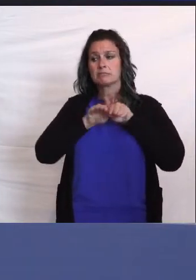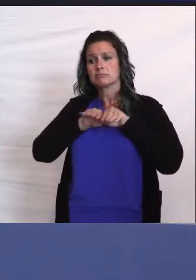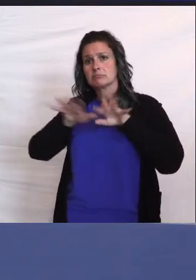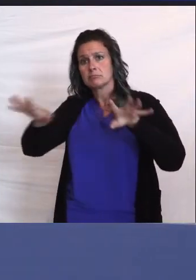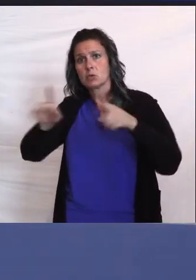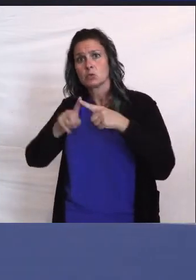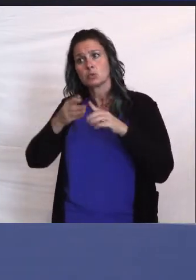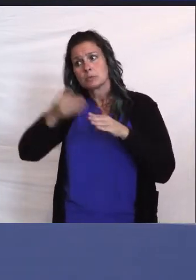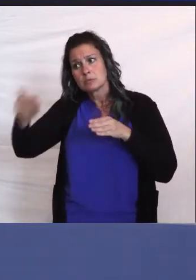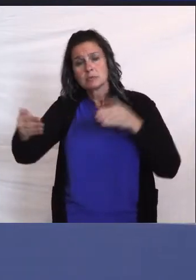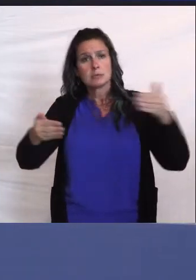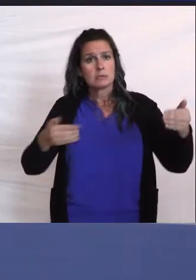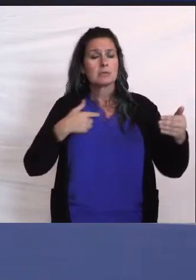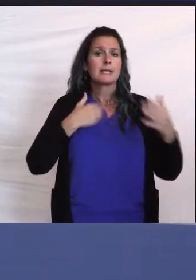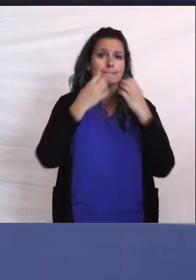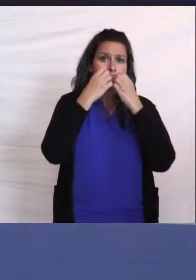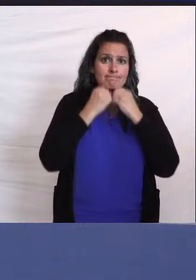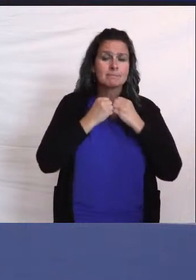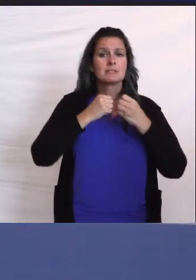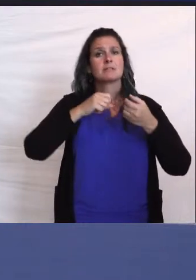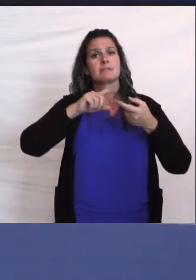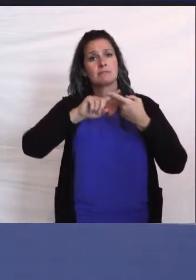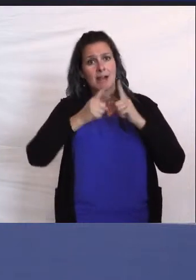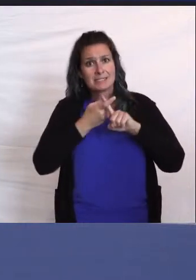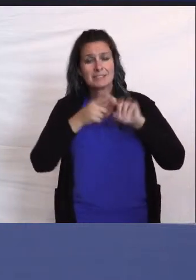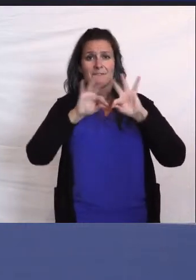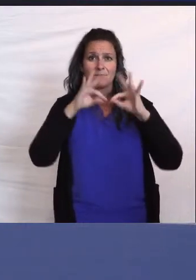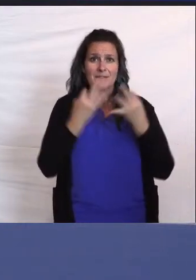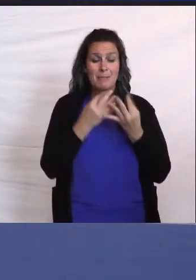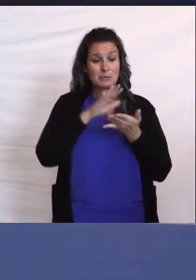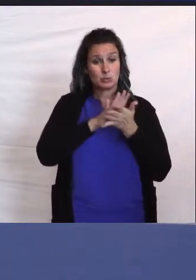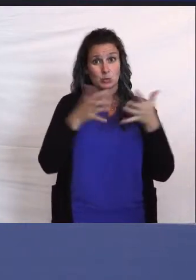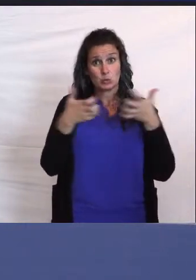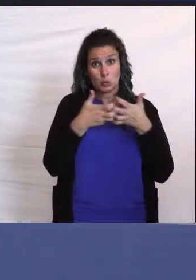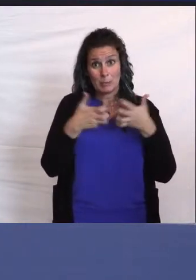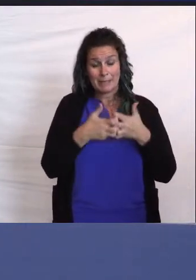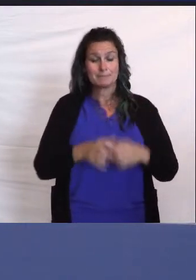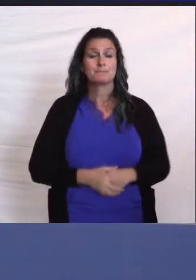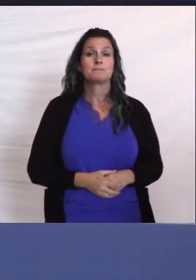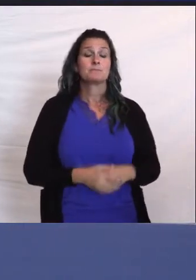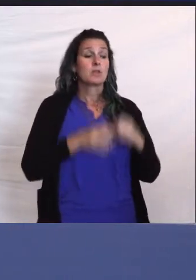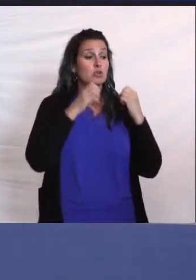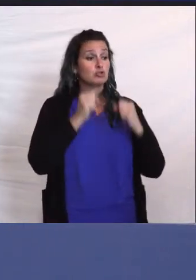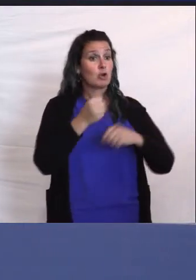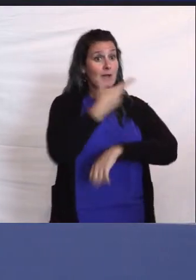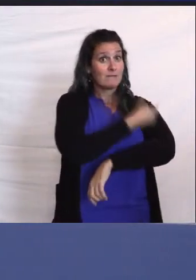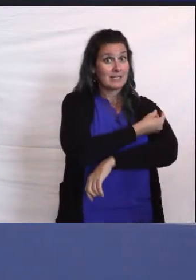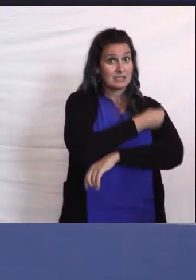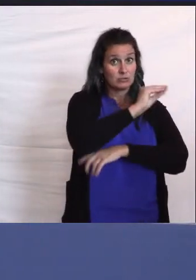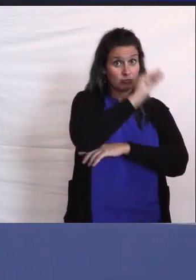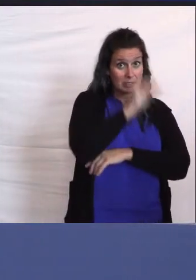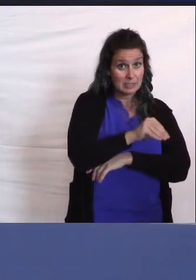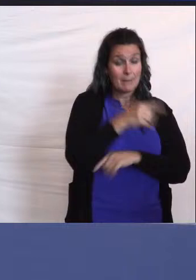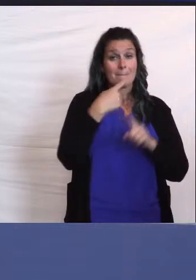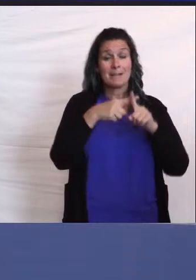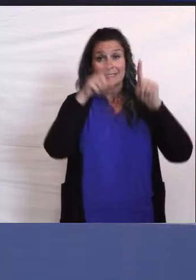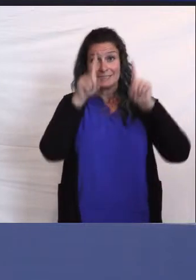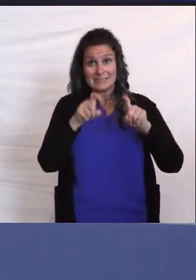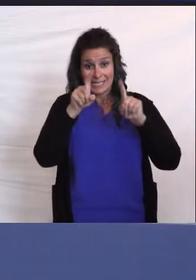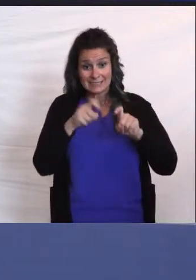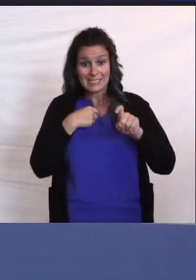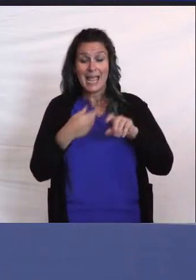neighbors, and their schoolmates. High vaccination rates, along with testing and a layered prevention approach that